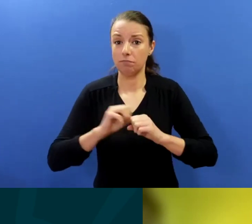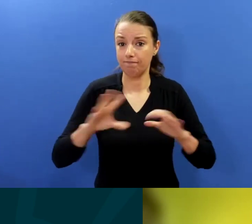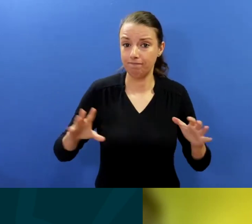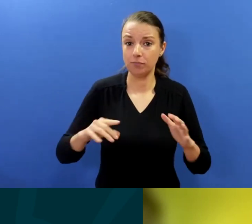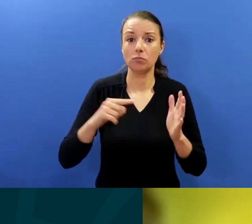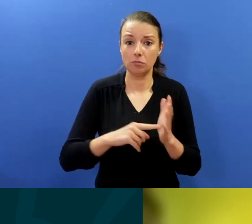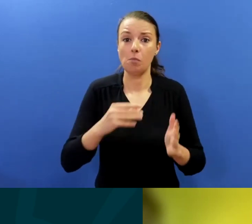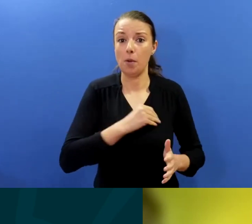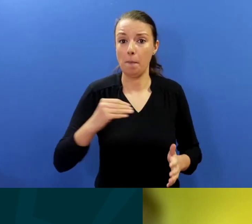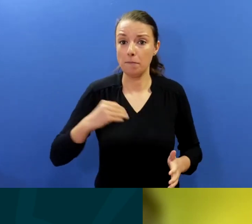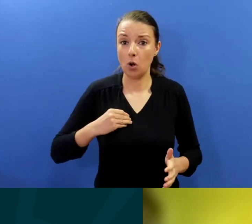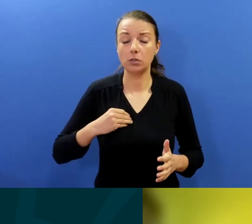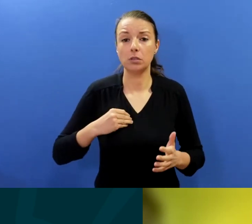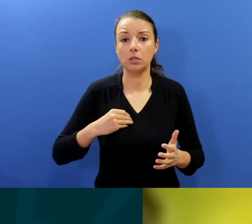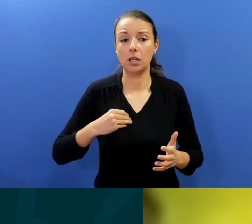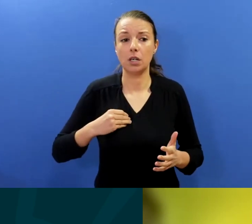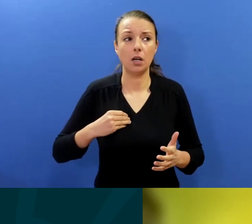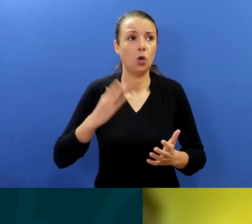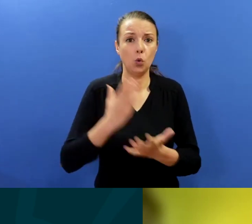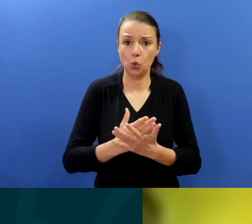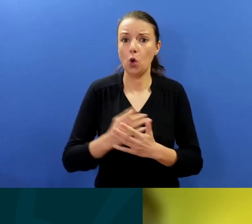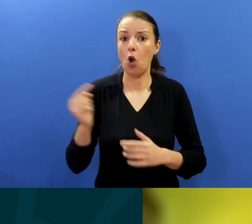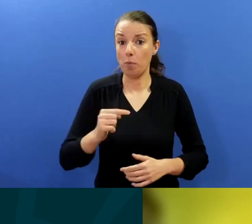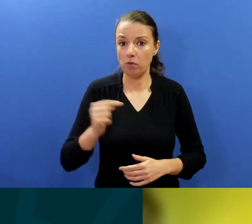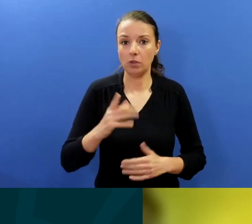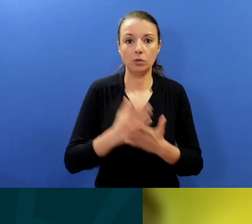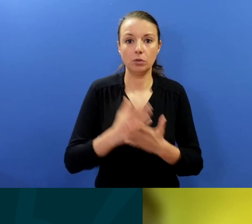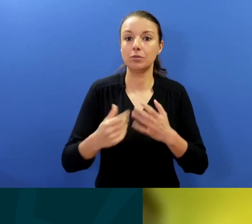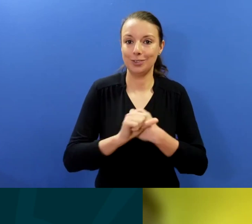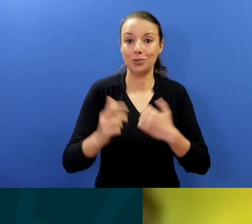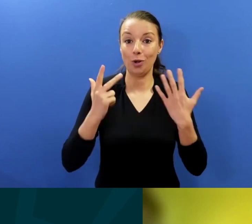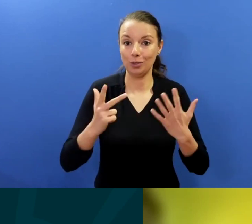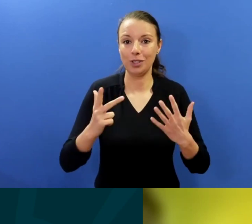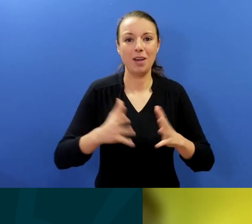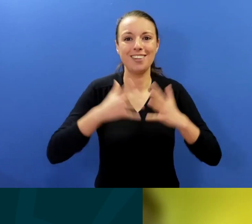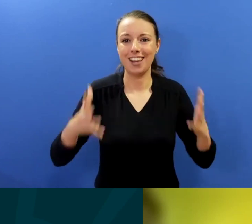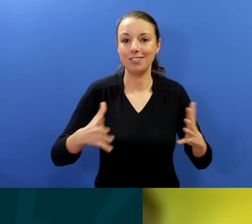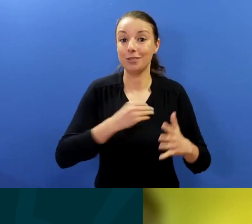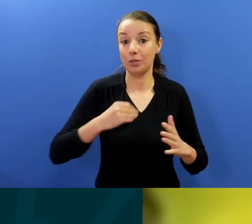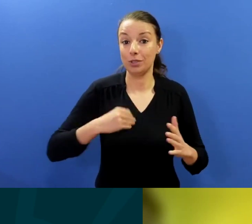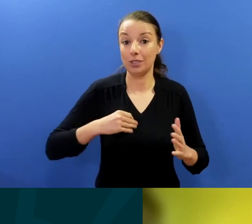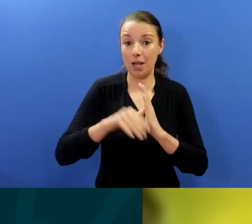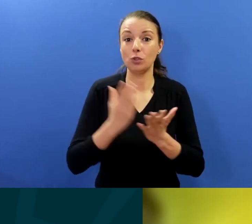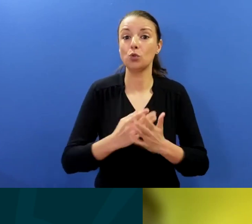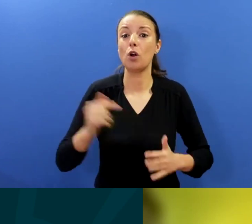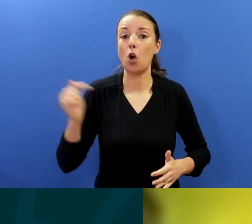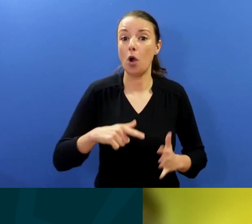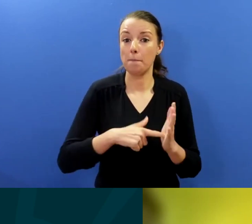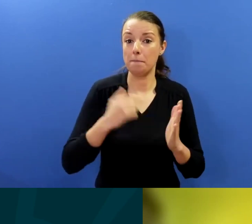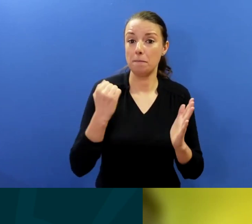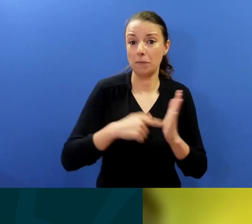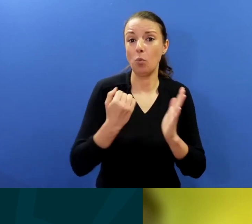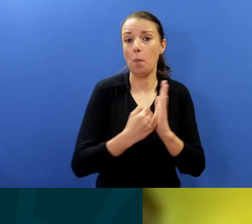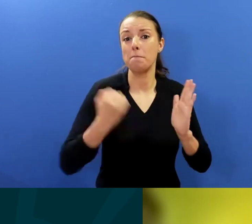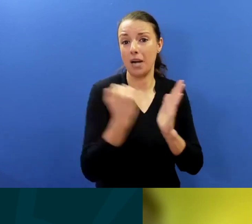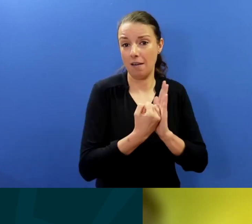position was speech was very interesting. The participatory budget. This is something we've been using in Poland obligatorily in the 68 largest